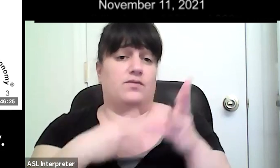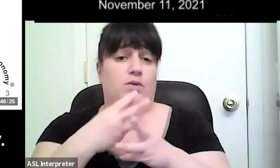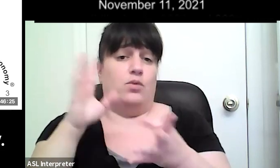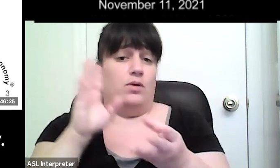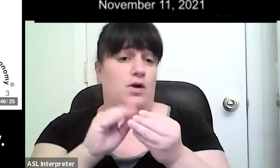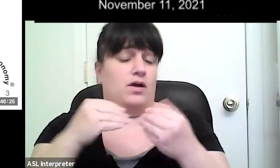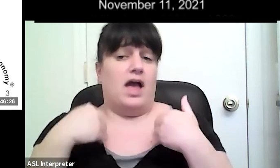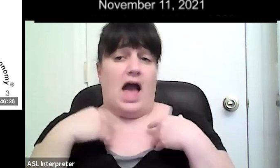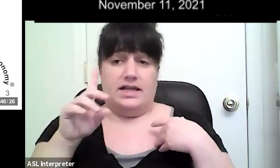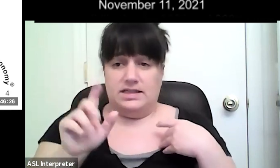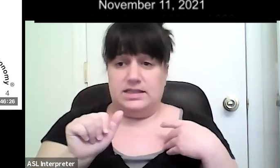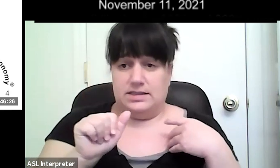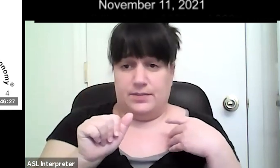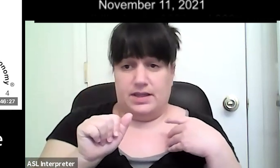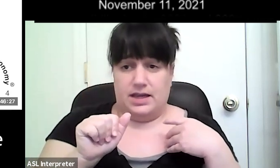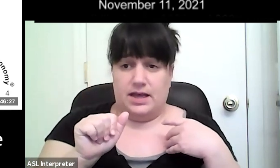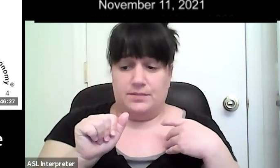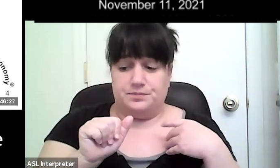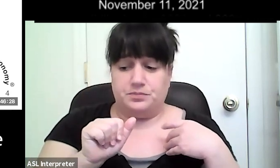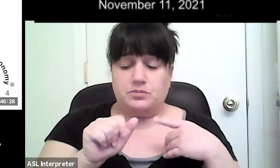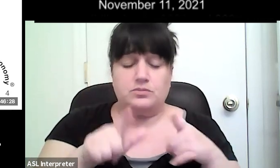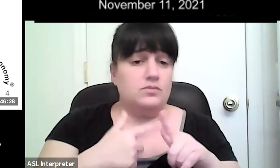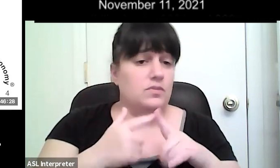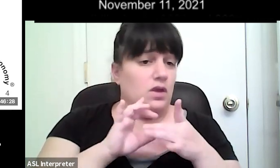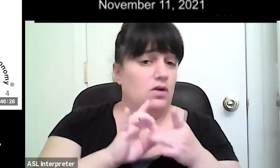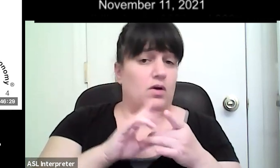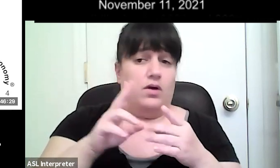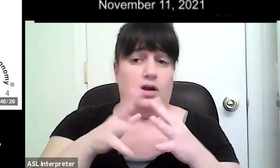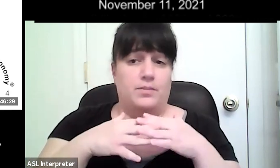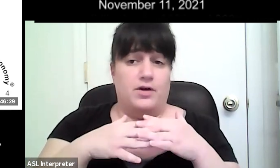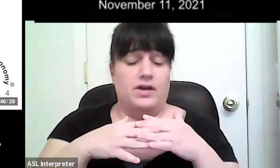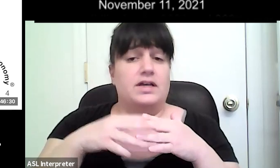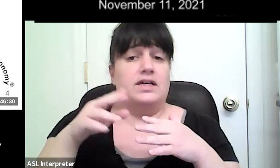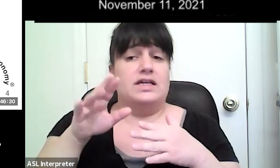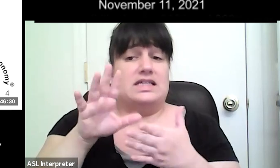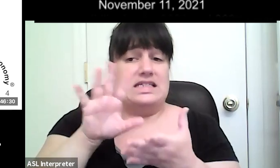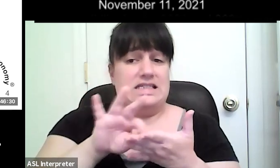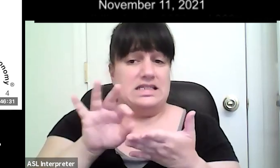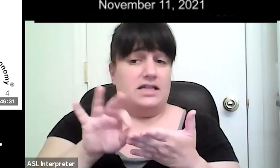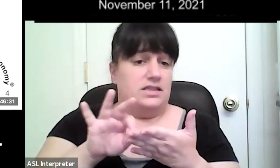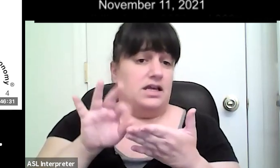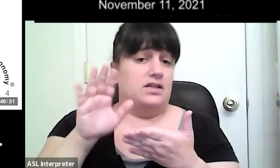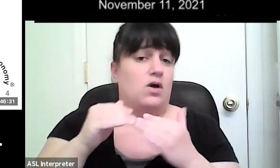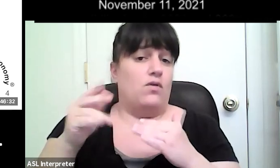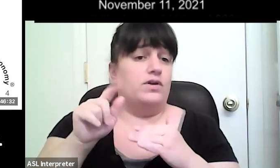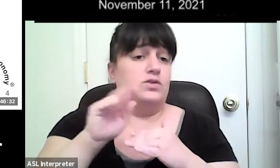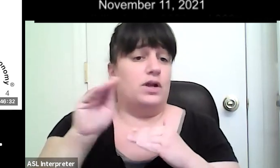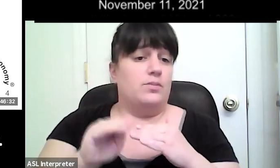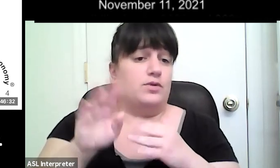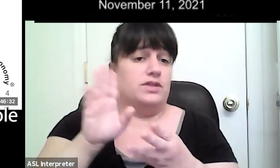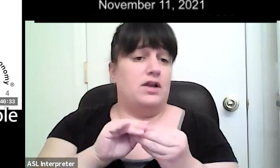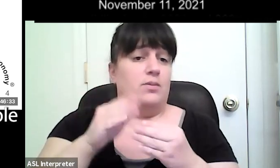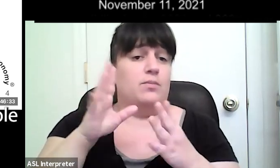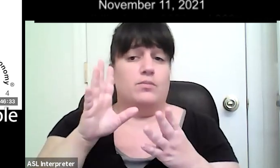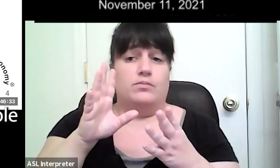has a disability. And then according to the United States Census, more than 20% of the US population has a